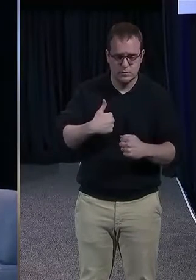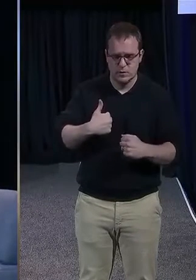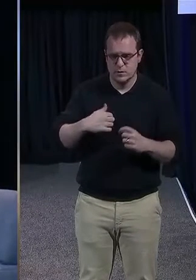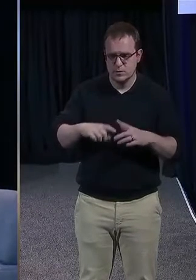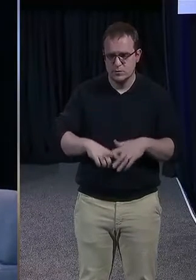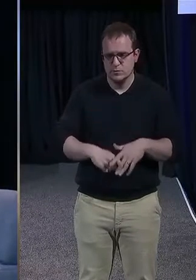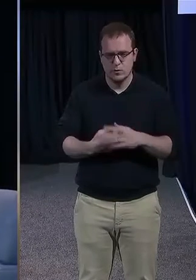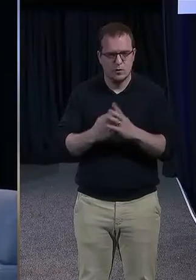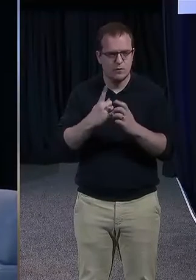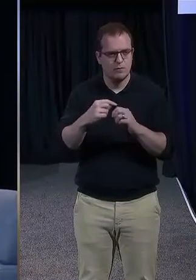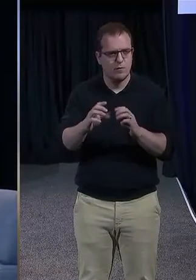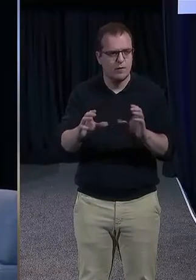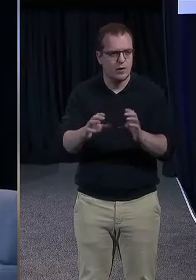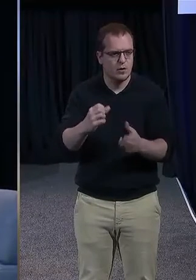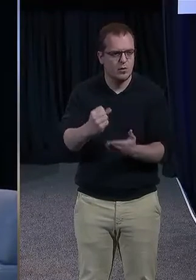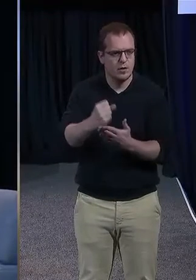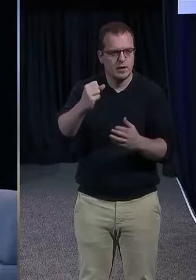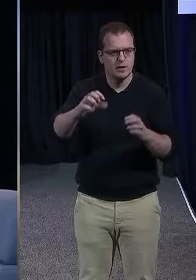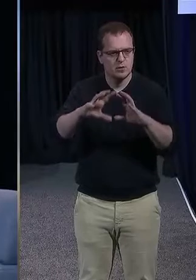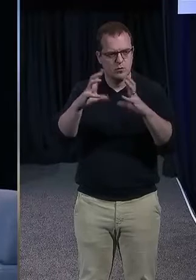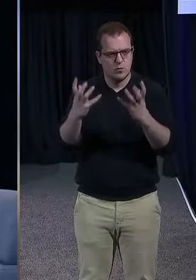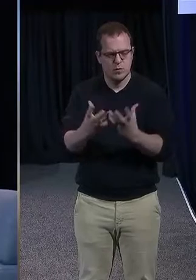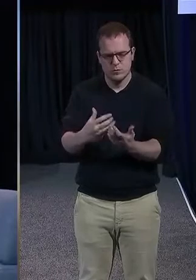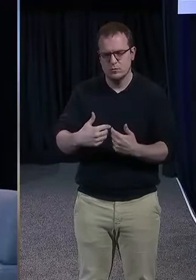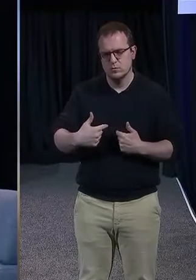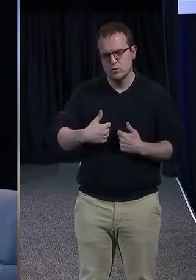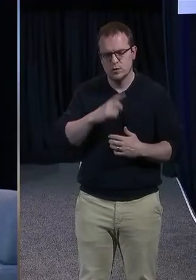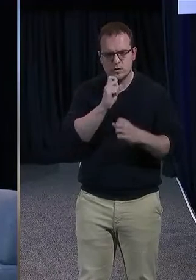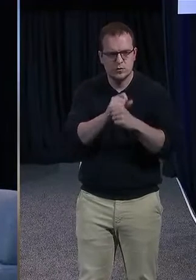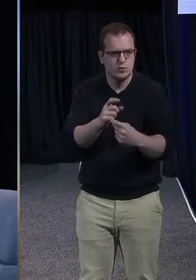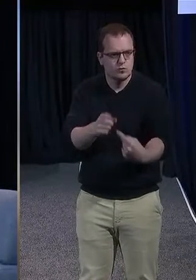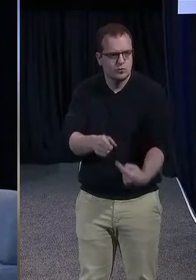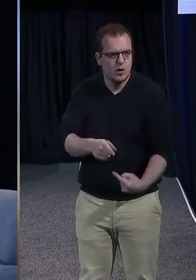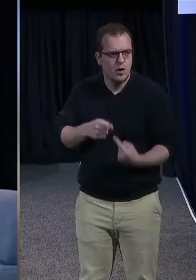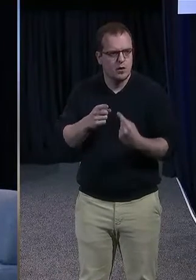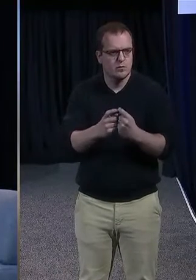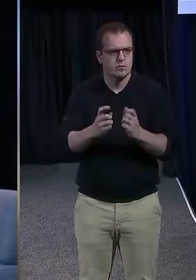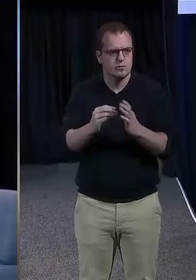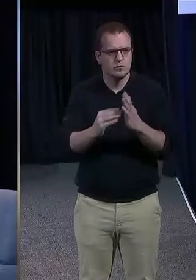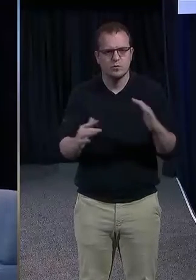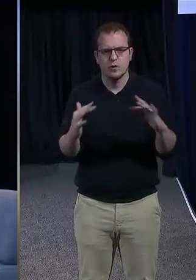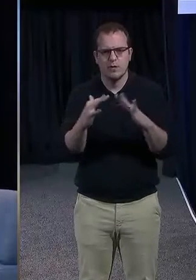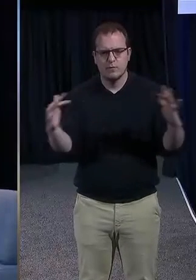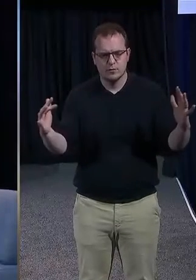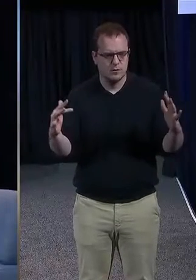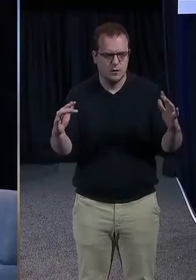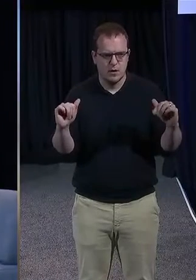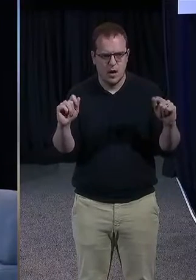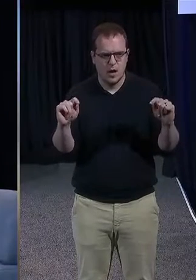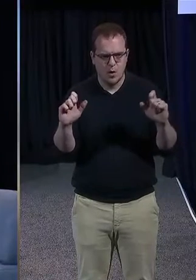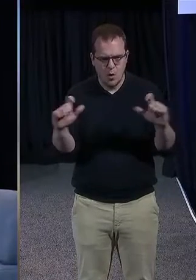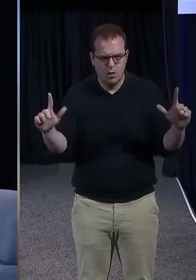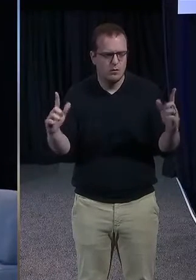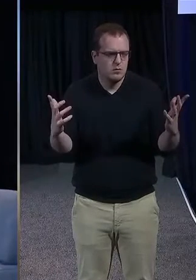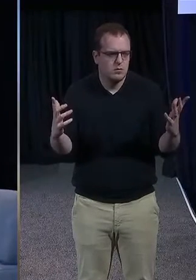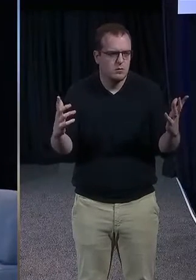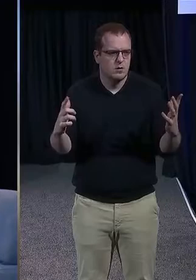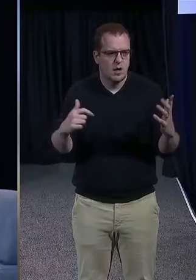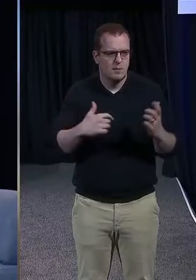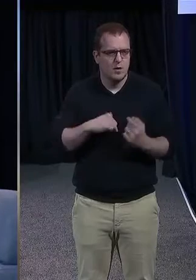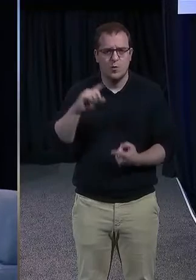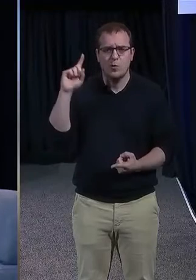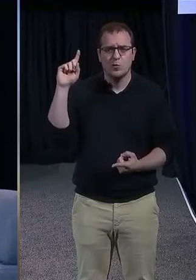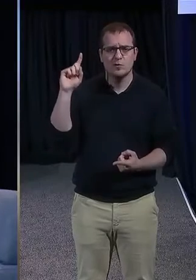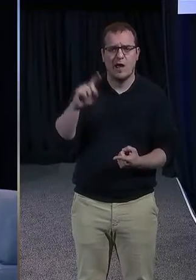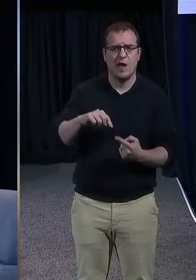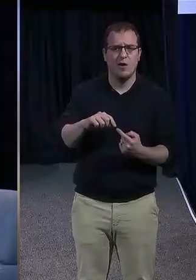the accreditation world. We really struggled with student diversity at all. We were down in the